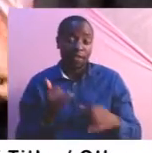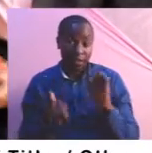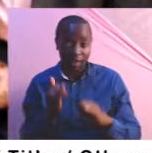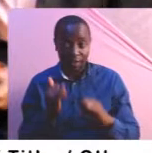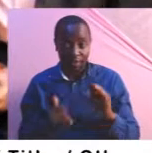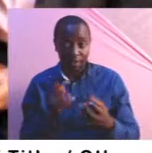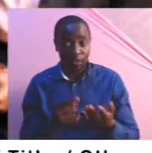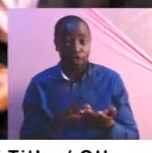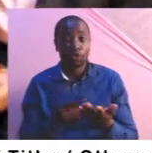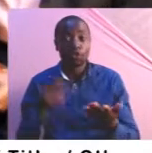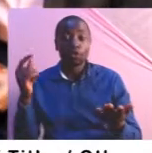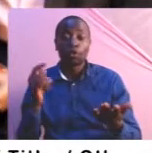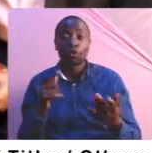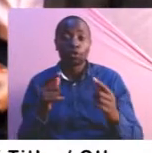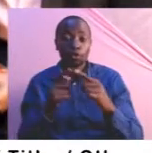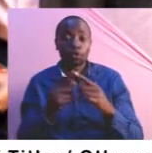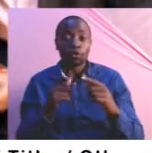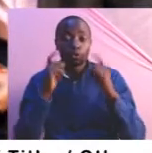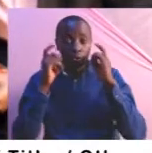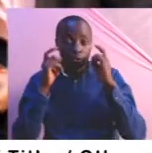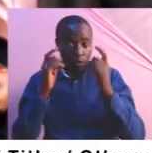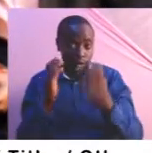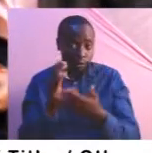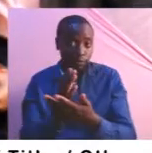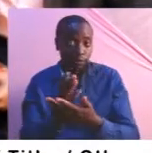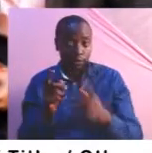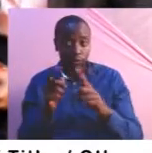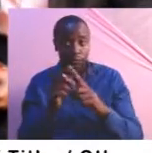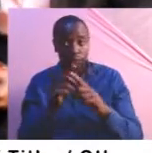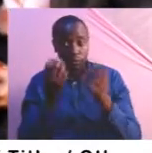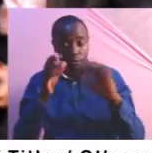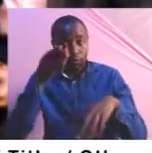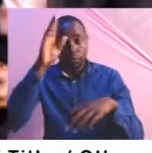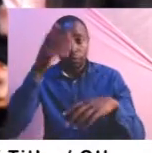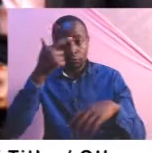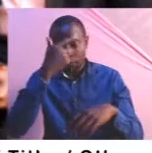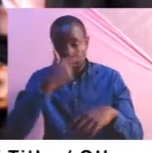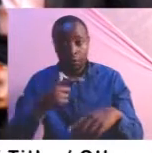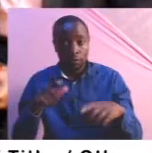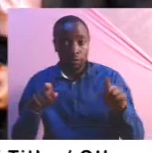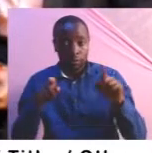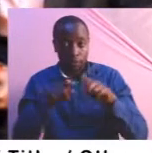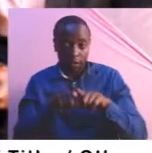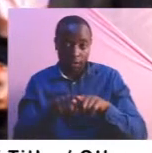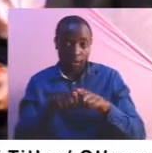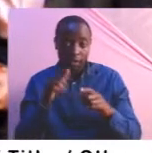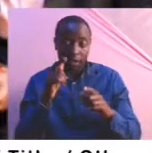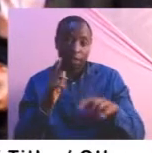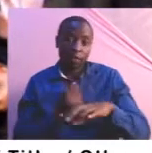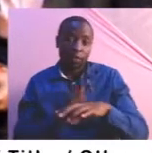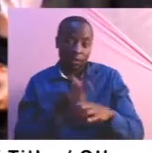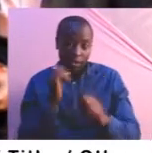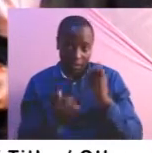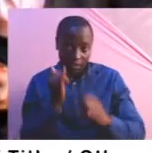he is going to sin and do against God's word. That is the same sin that blinds us when we try to justify a